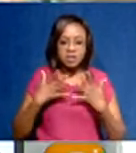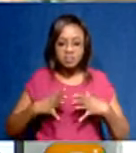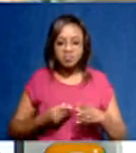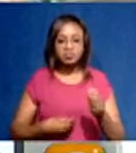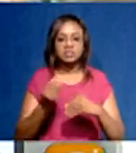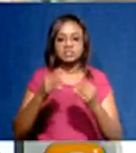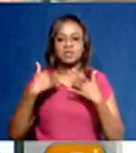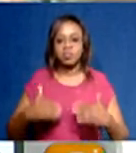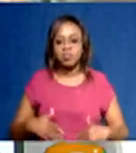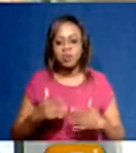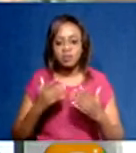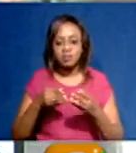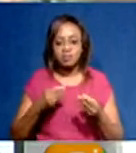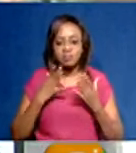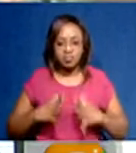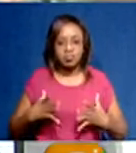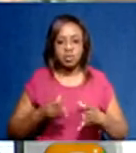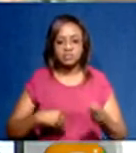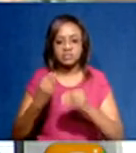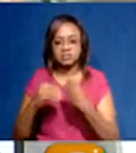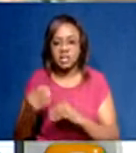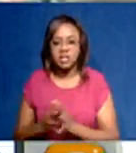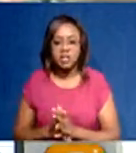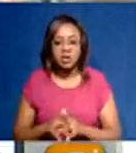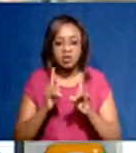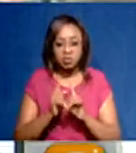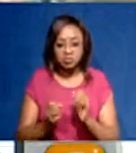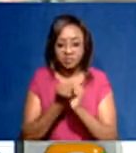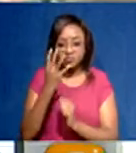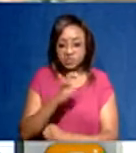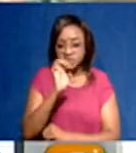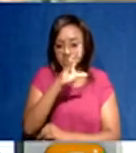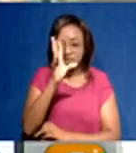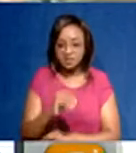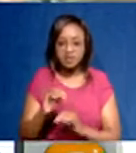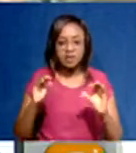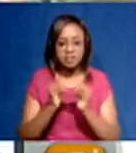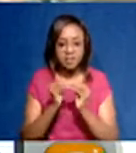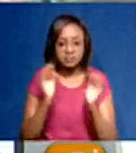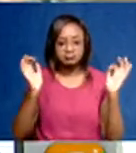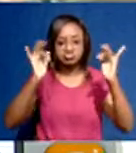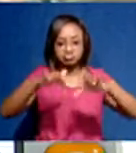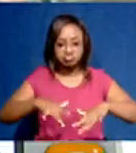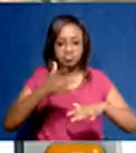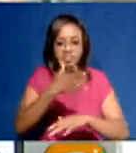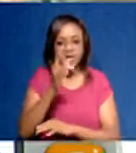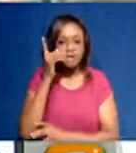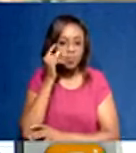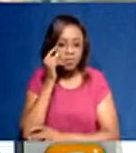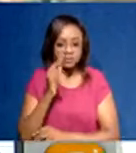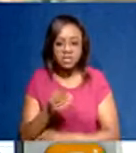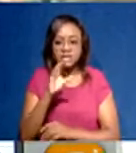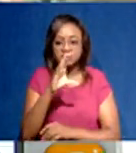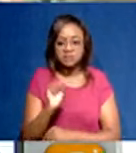human trafficking. Addressing security and intelligence chiefs from 14 Eastern African region as he closed the inaugural Mashariki Cooperation Conference